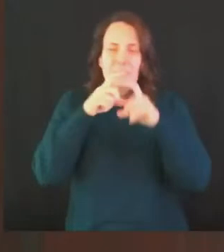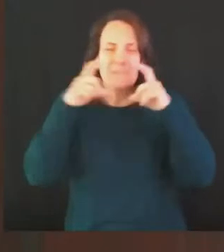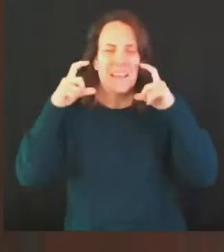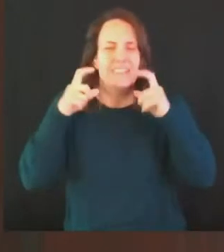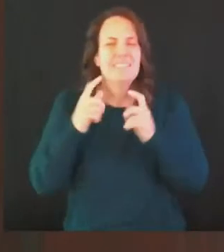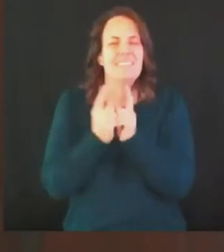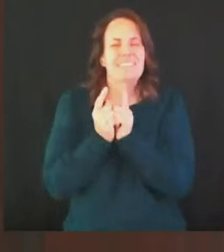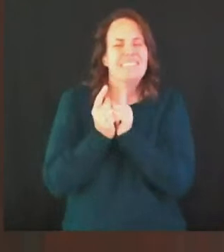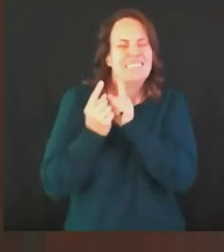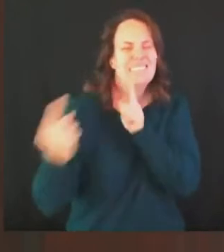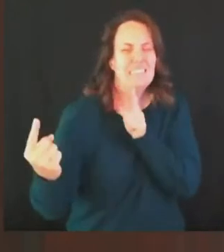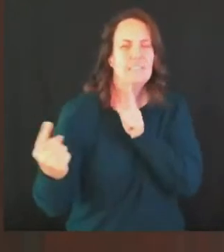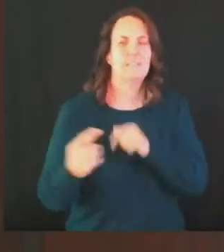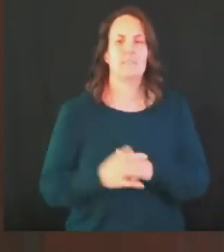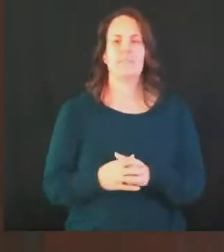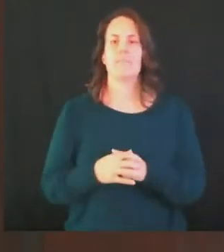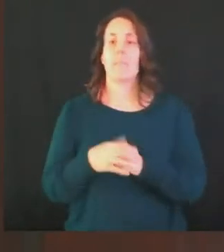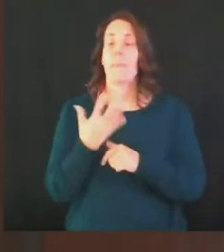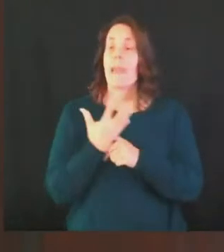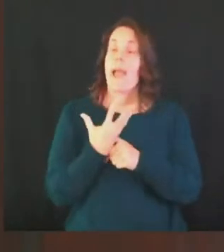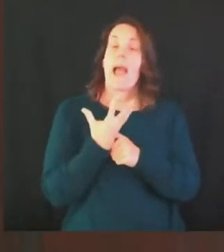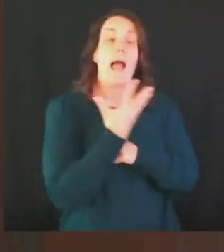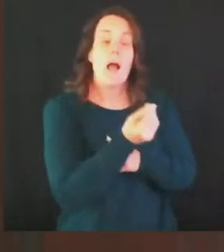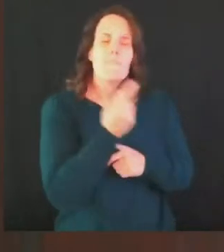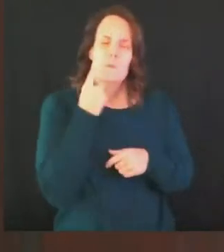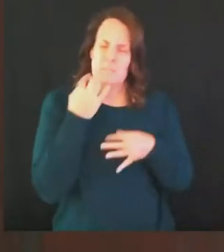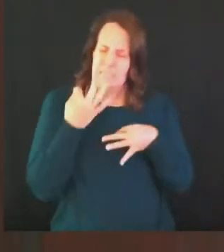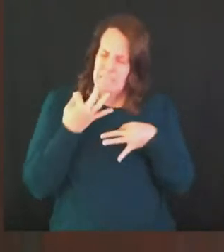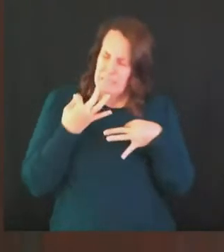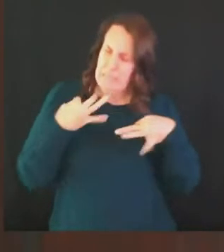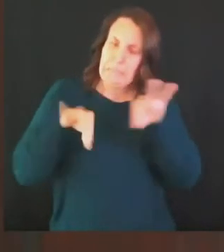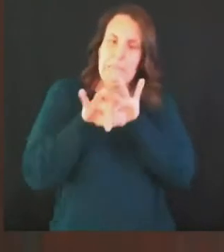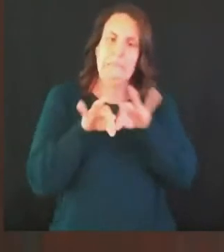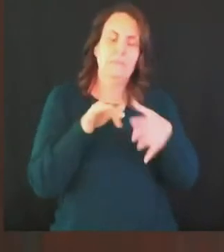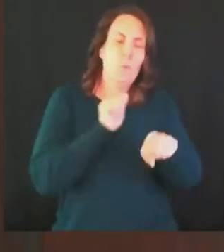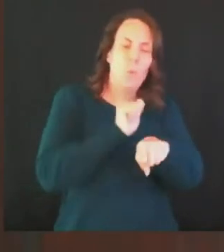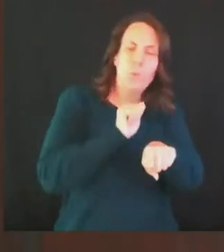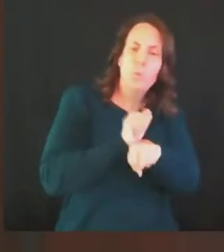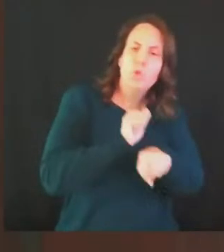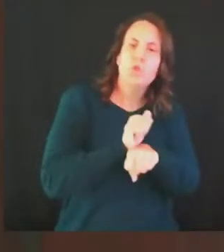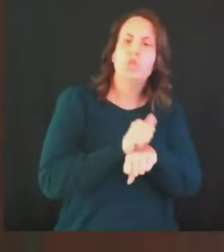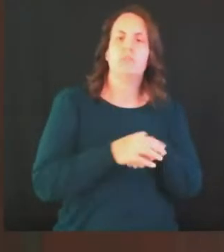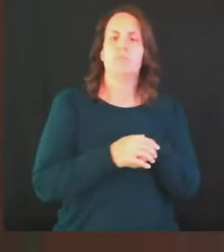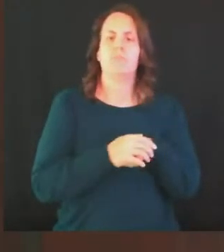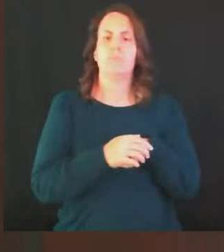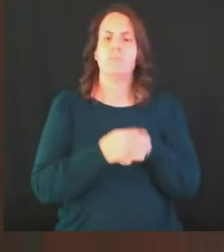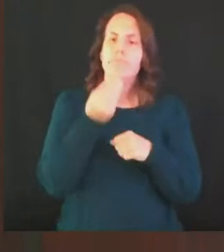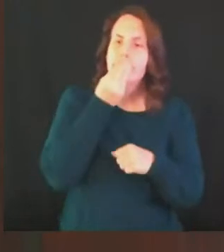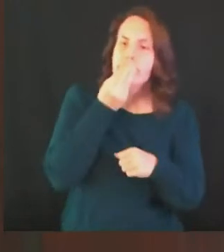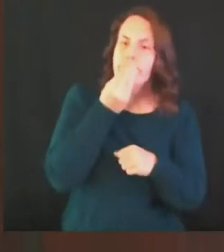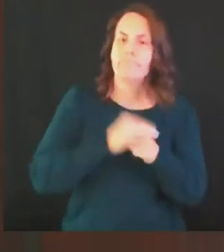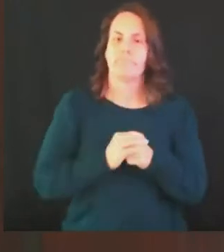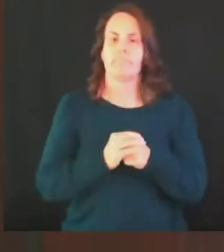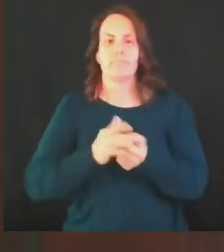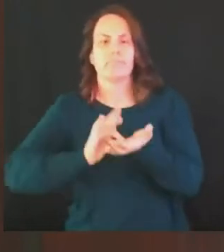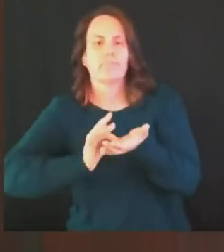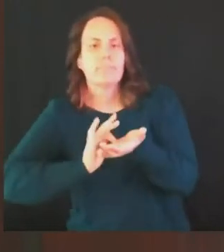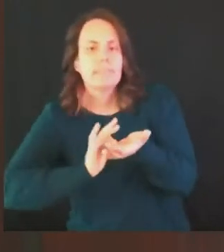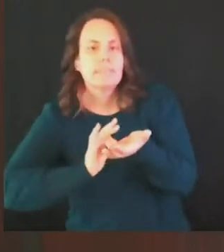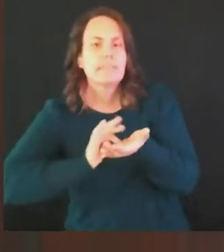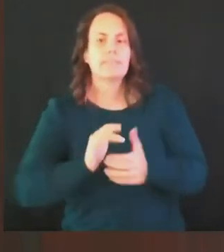businesses, employers, and leaders to take precautions for their employees, customers, and their larger